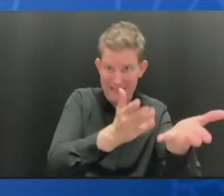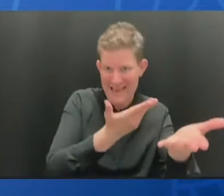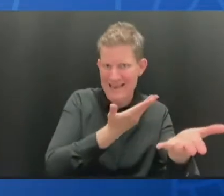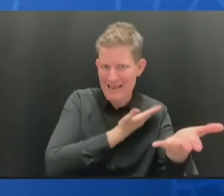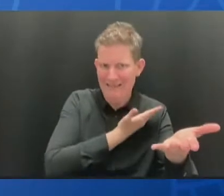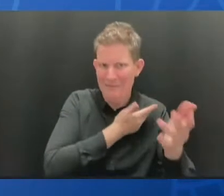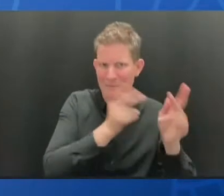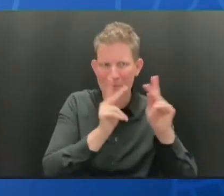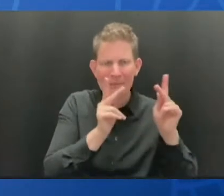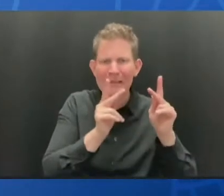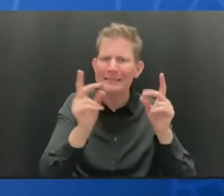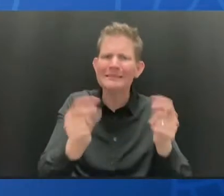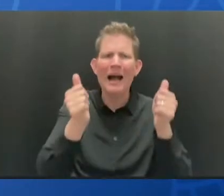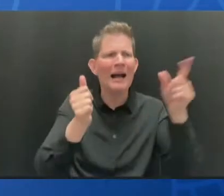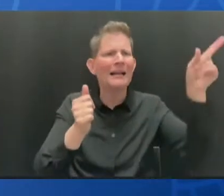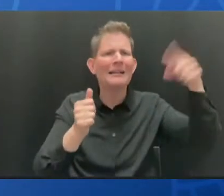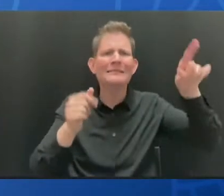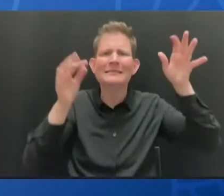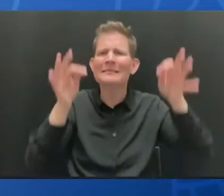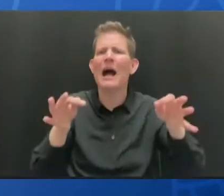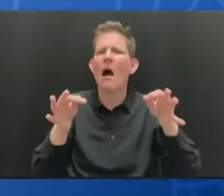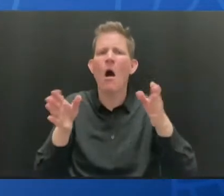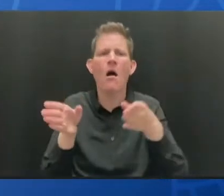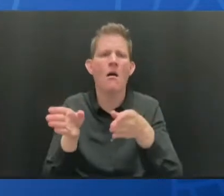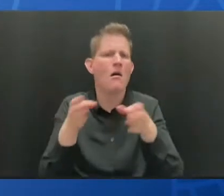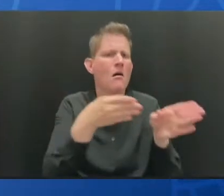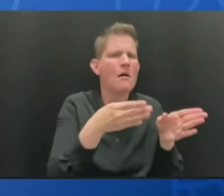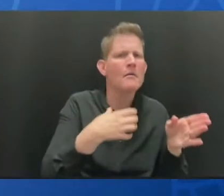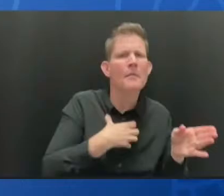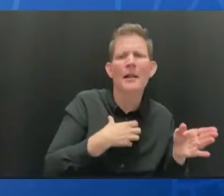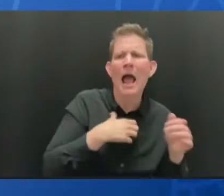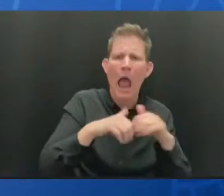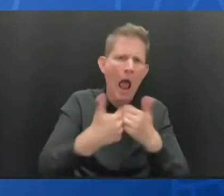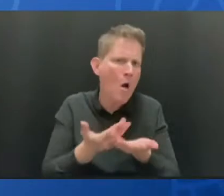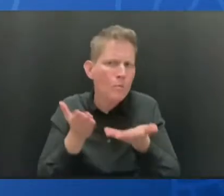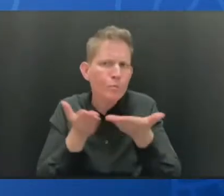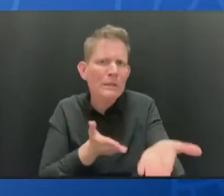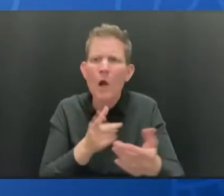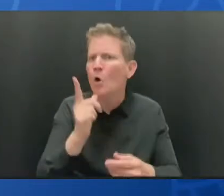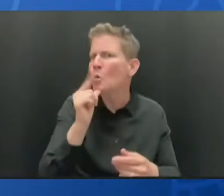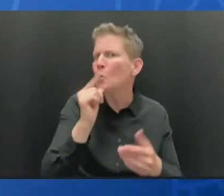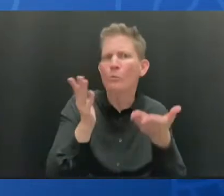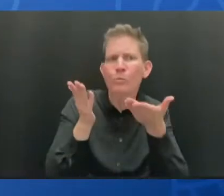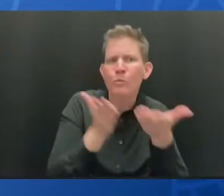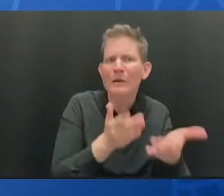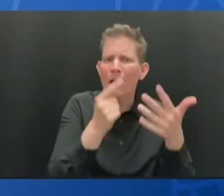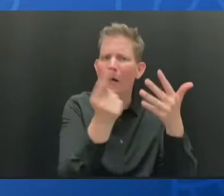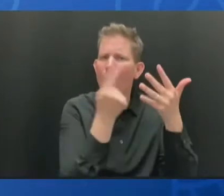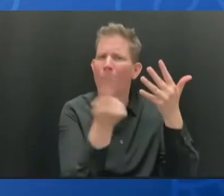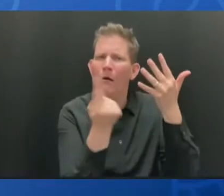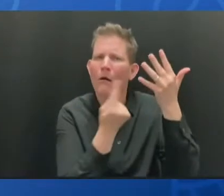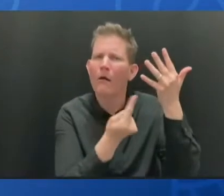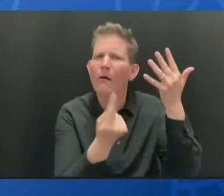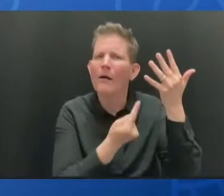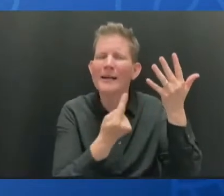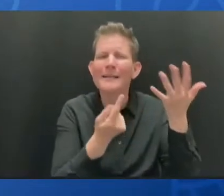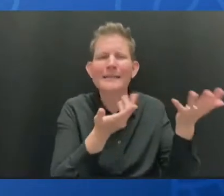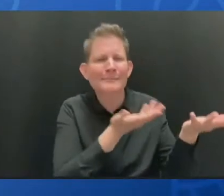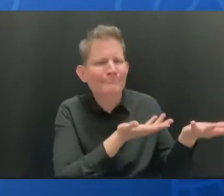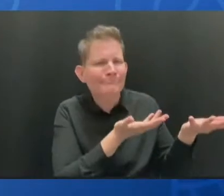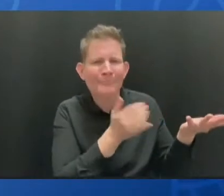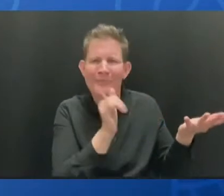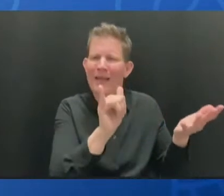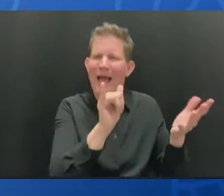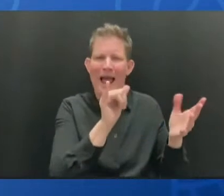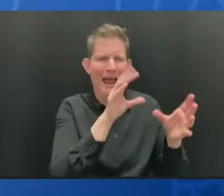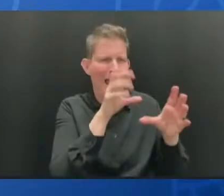style or the nature of who's doing it or elements of administration and being